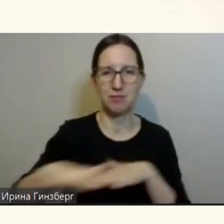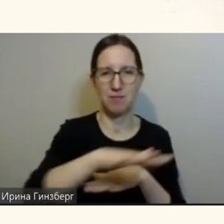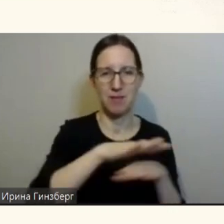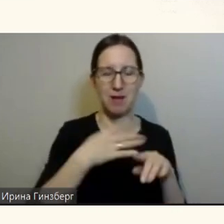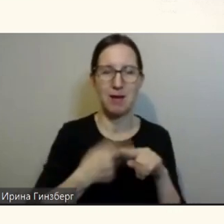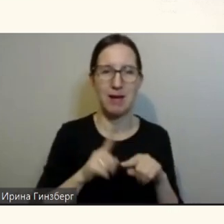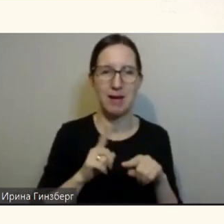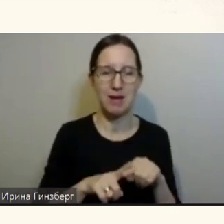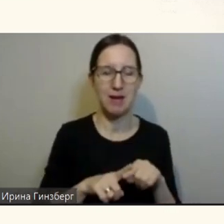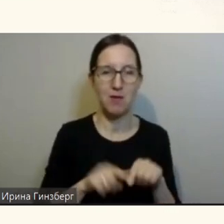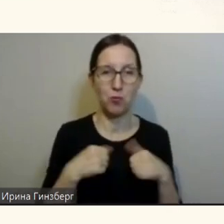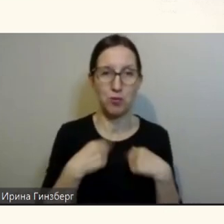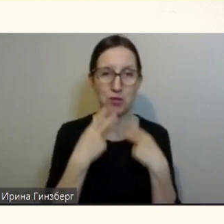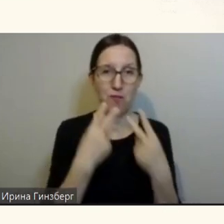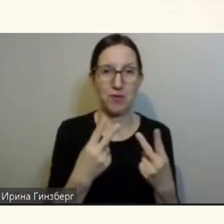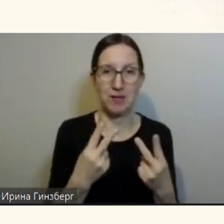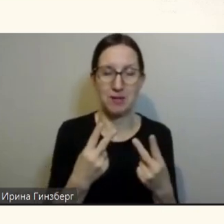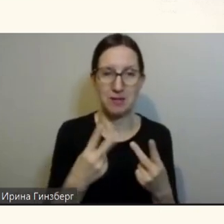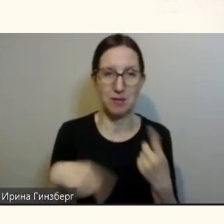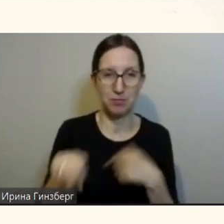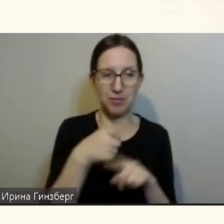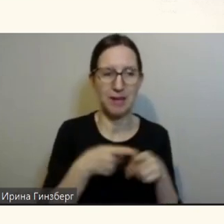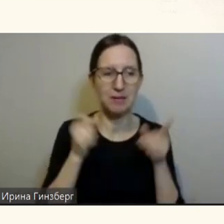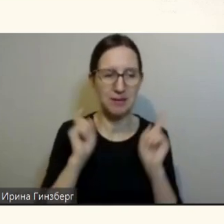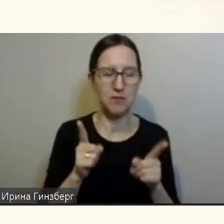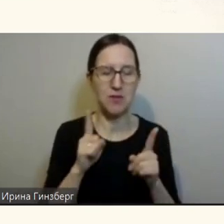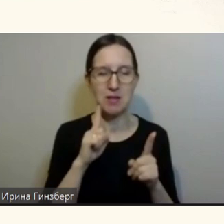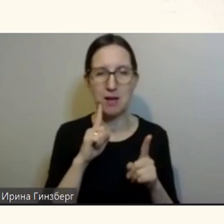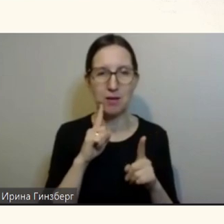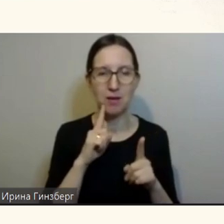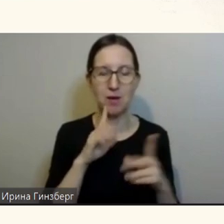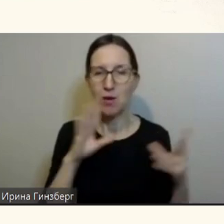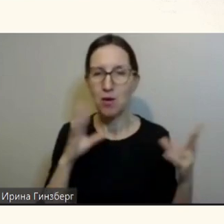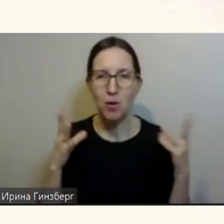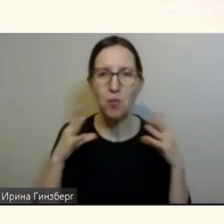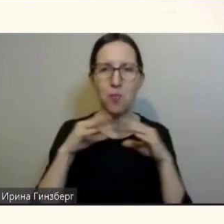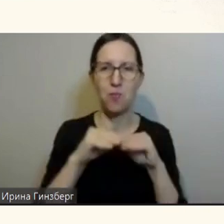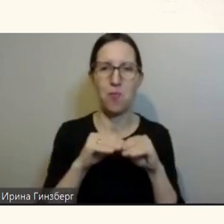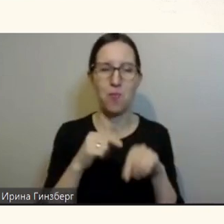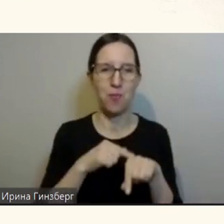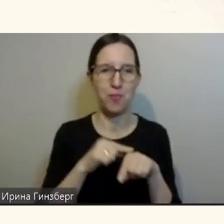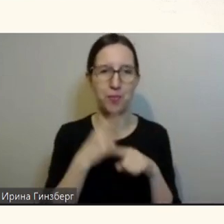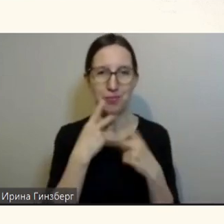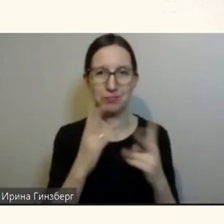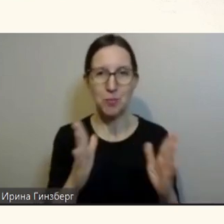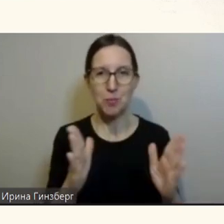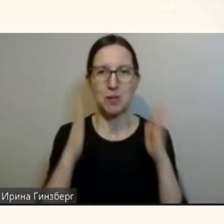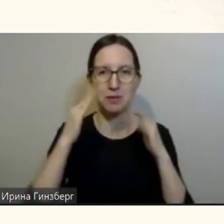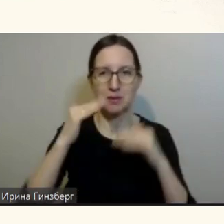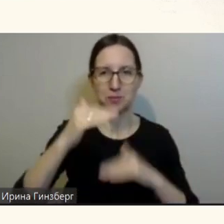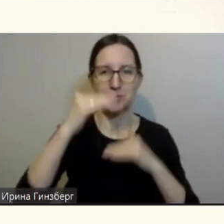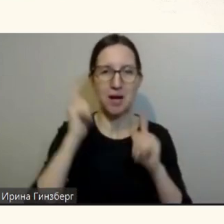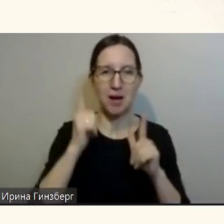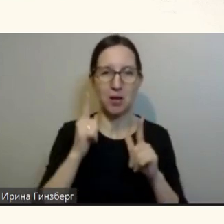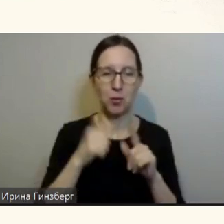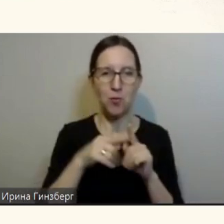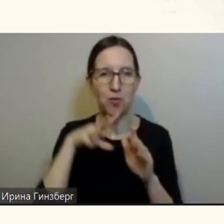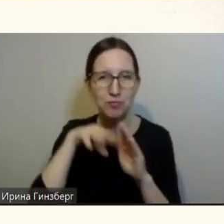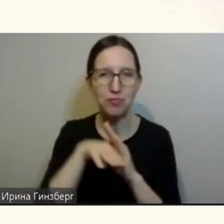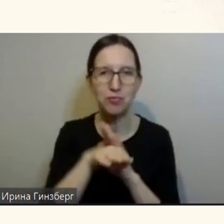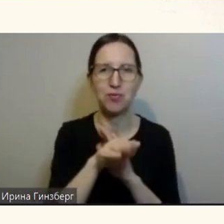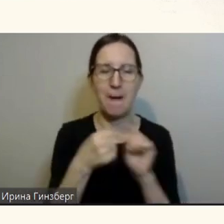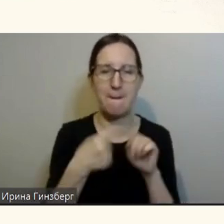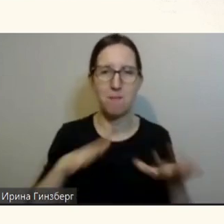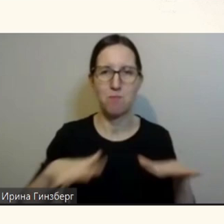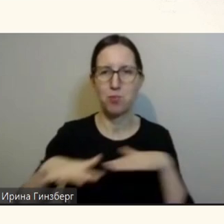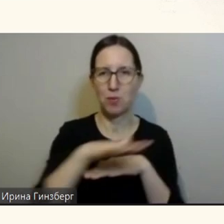also frames that gallery as well. So there's a great balancing act that we had to perform here and make sure